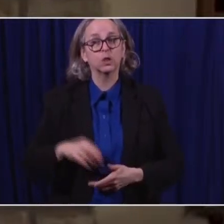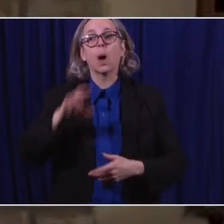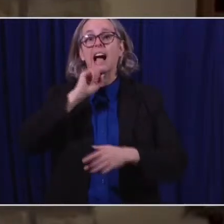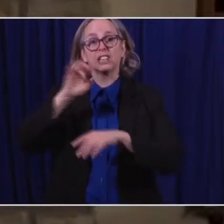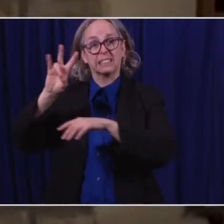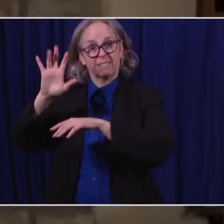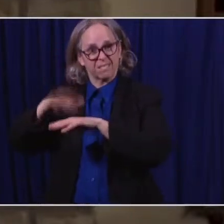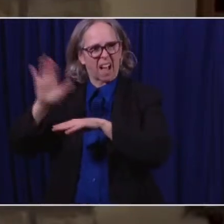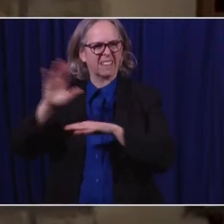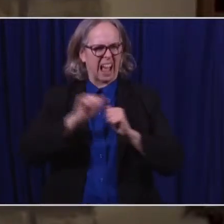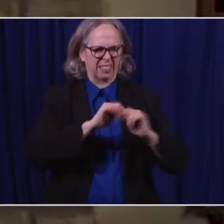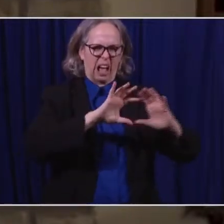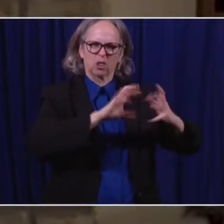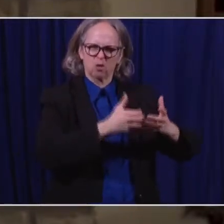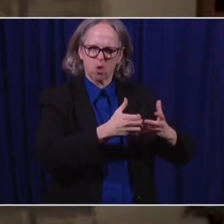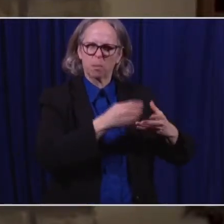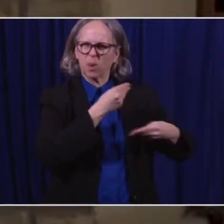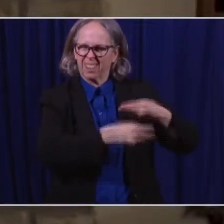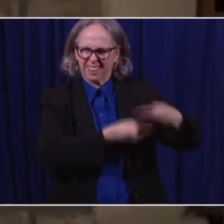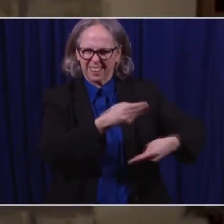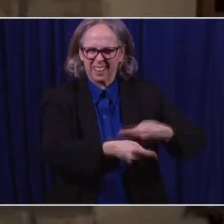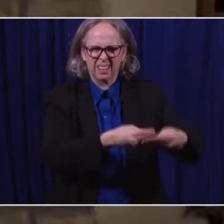vaccinating this week.